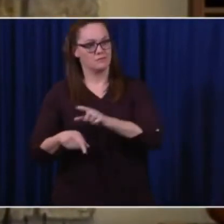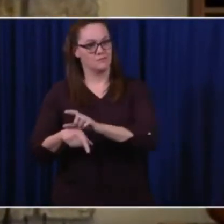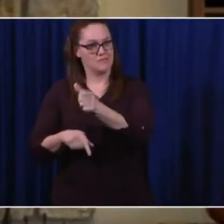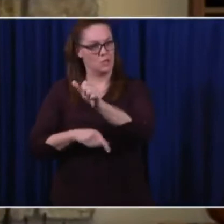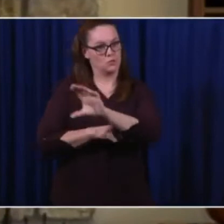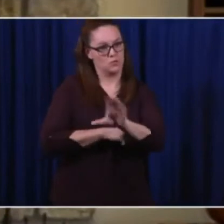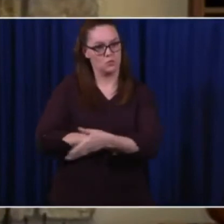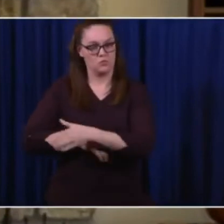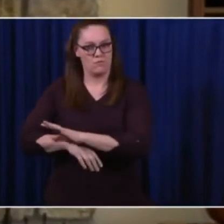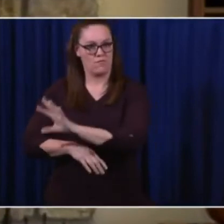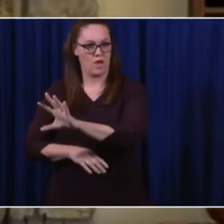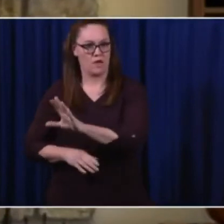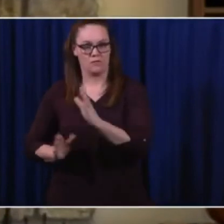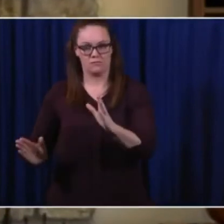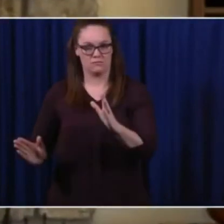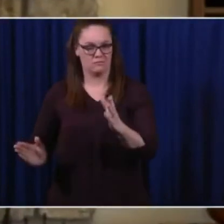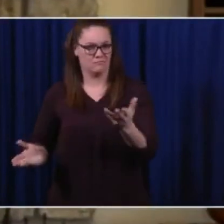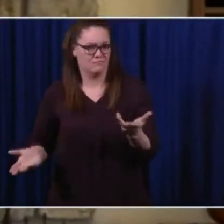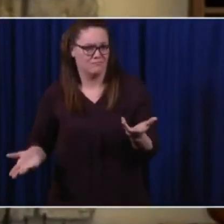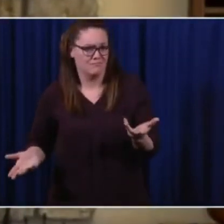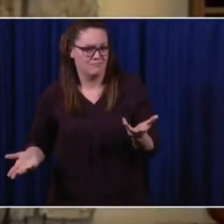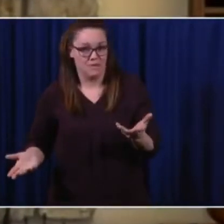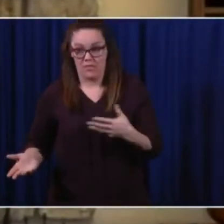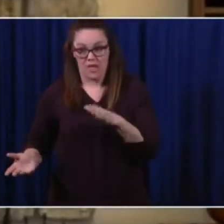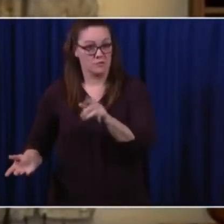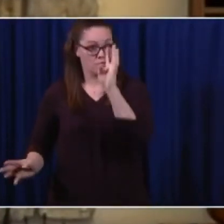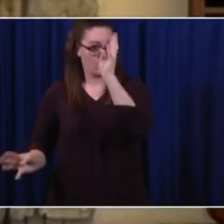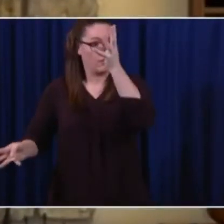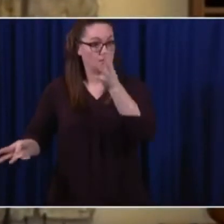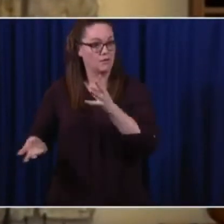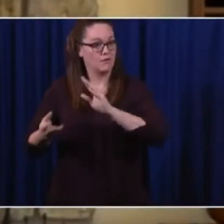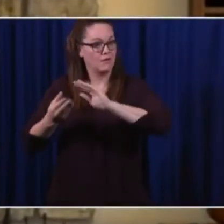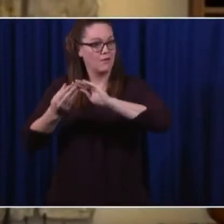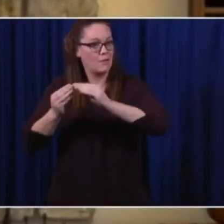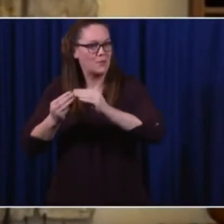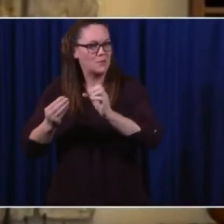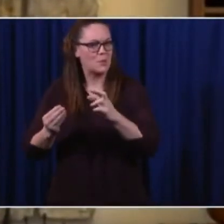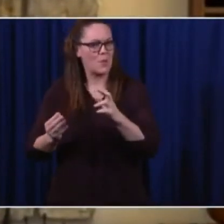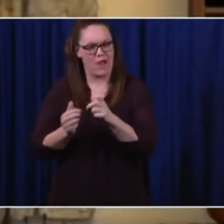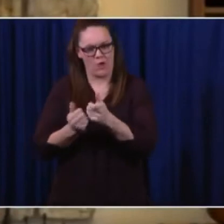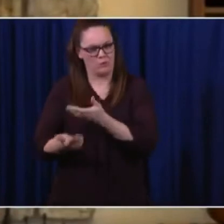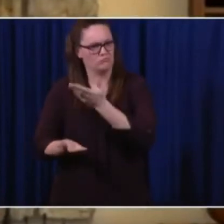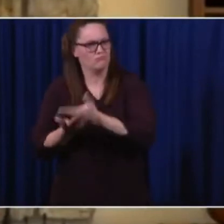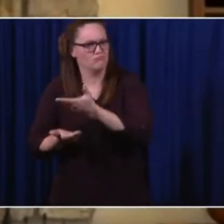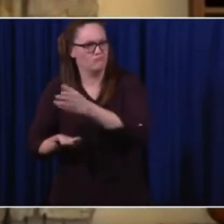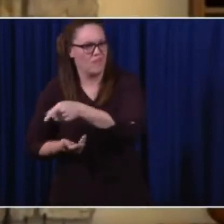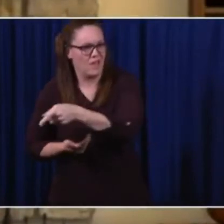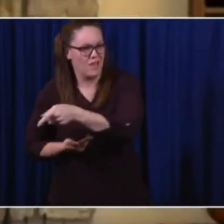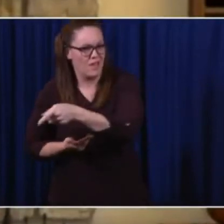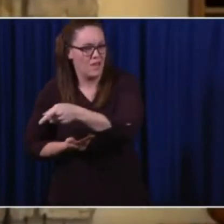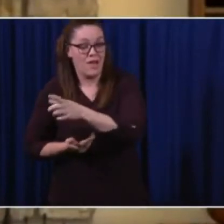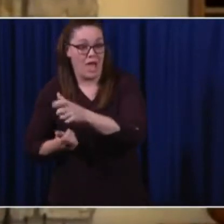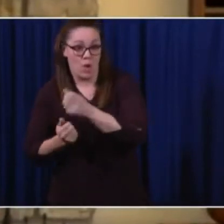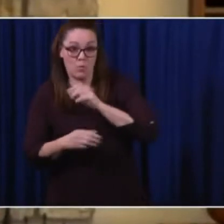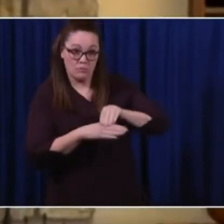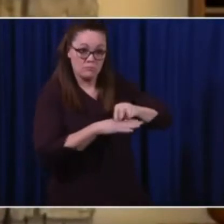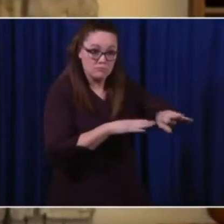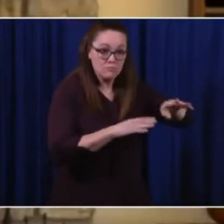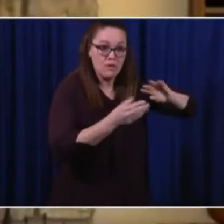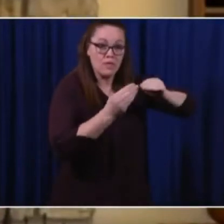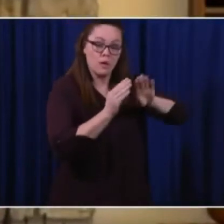number and how that will make an effect on the numbers? And then the second quick question is, what penalties are there for